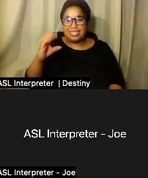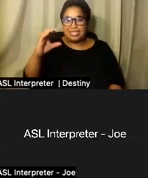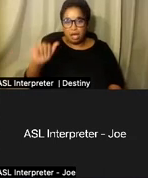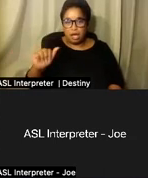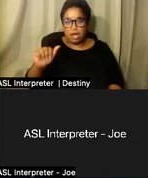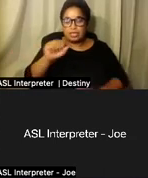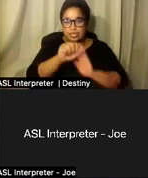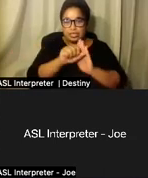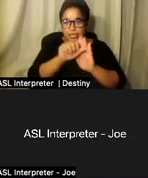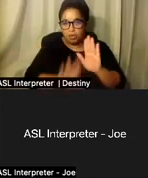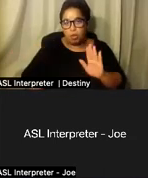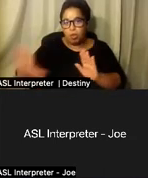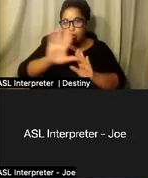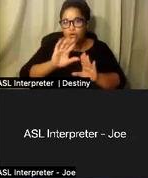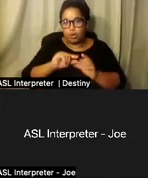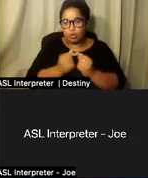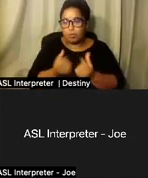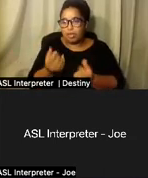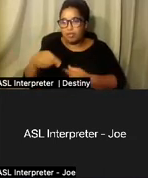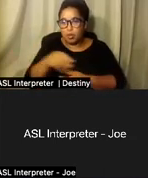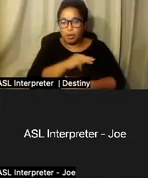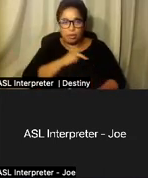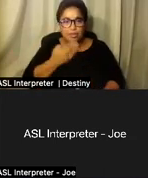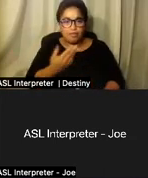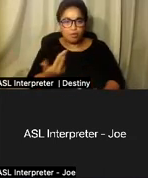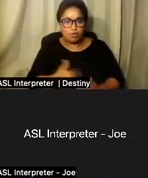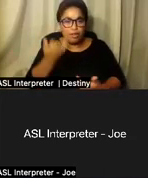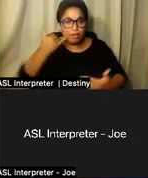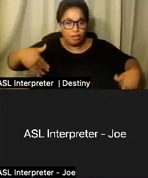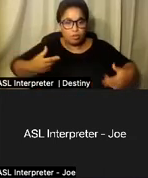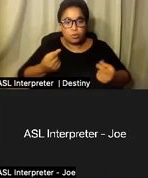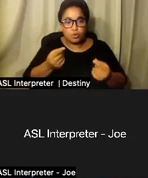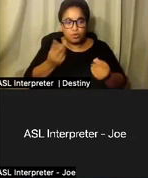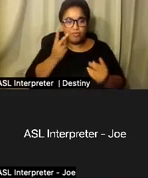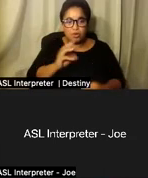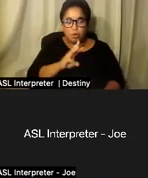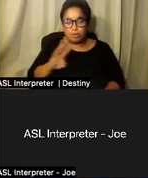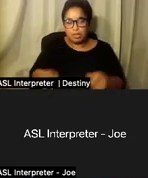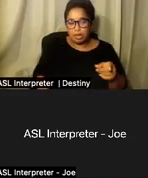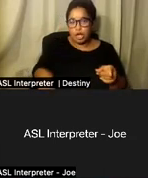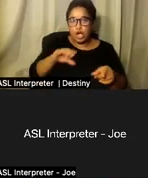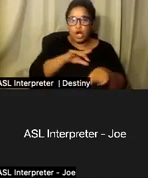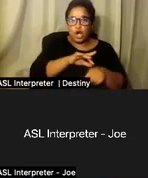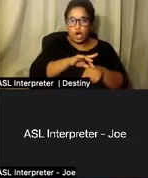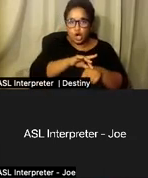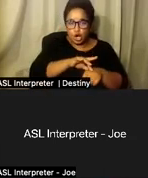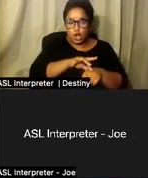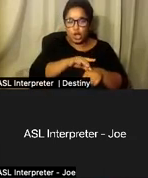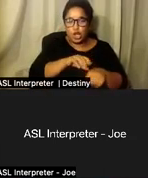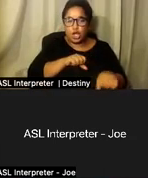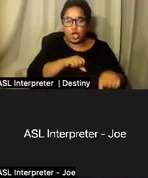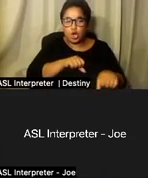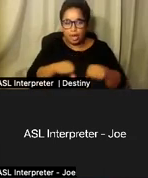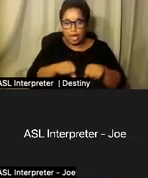statewide group, and many of you are members, and thank you for joining us. If you're not yet a member, please do go ahead and go to earthquakecountry.org/join, like right